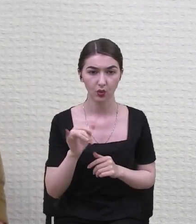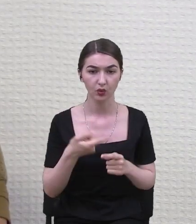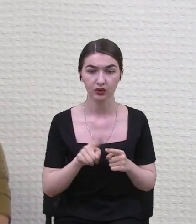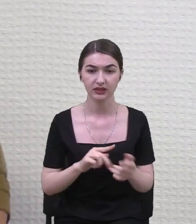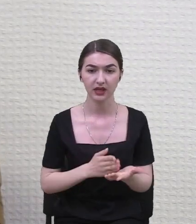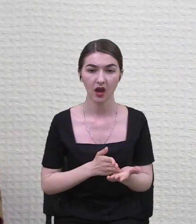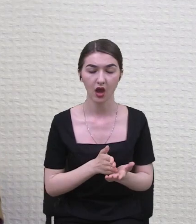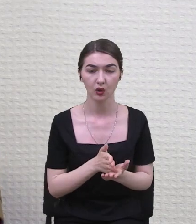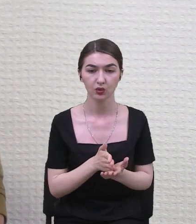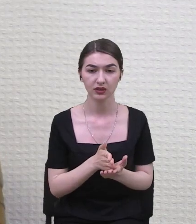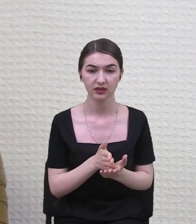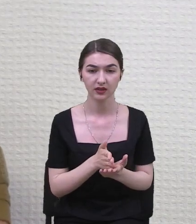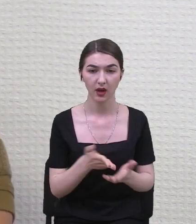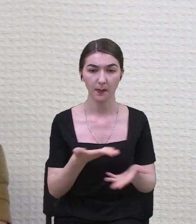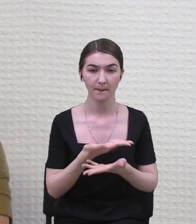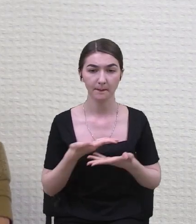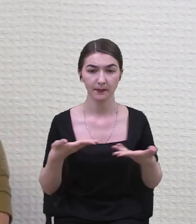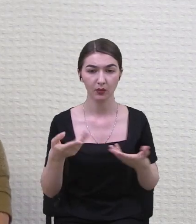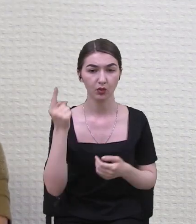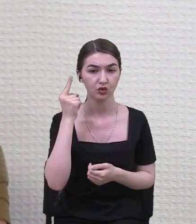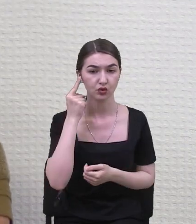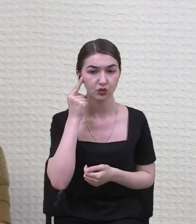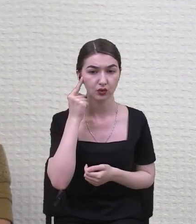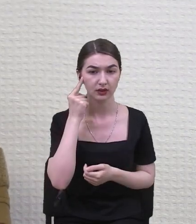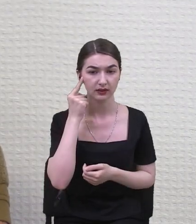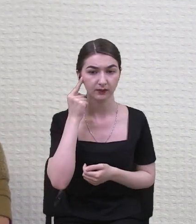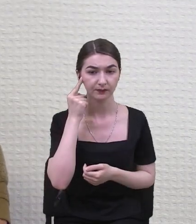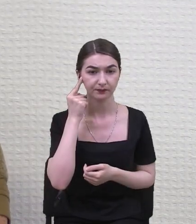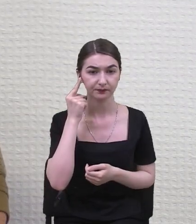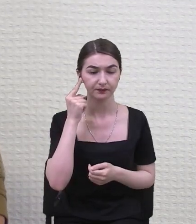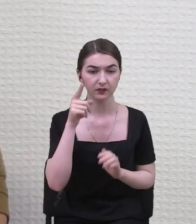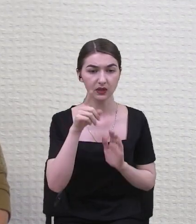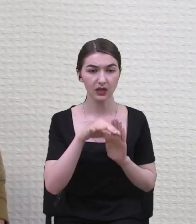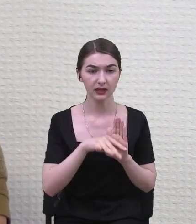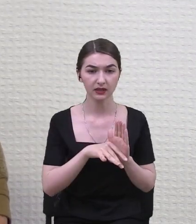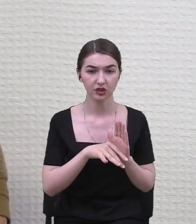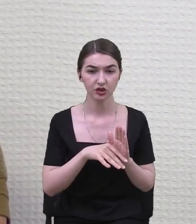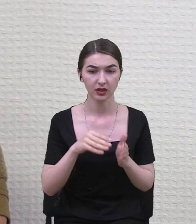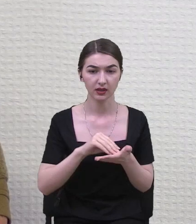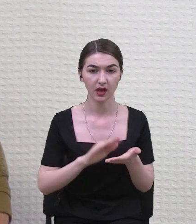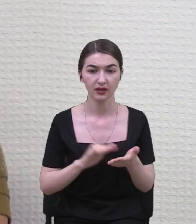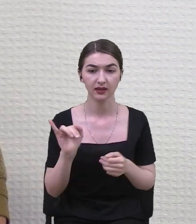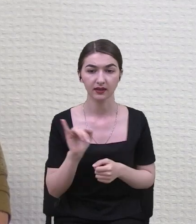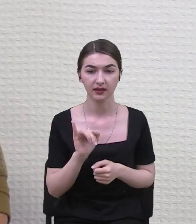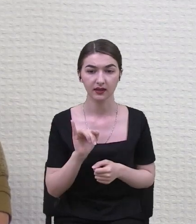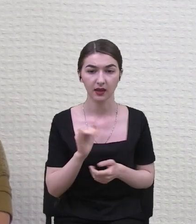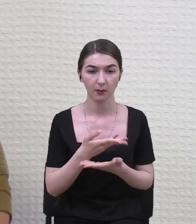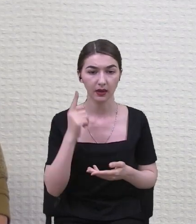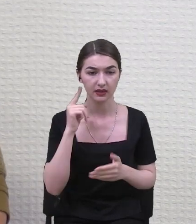represented the statistics that we have at least 30% out of total